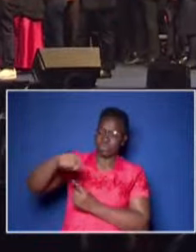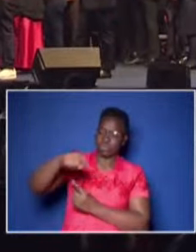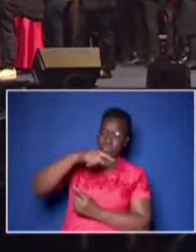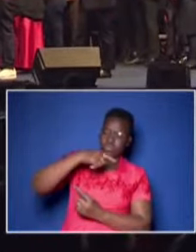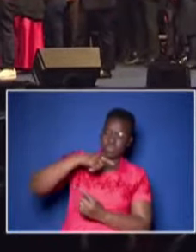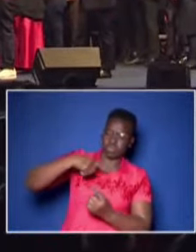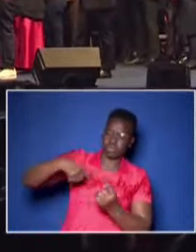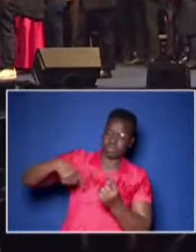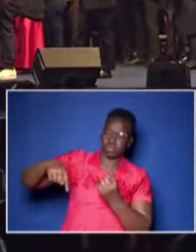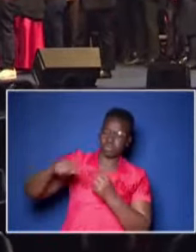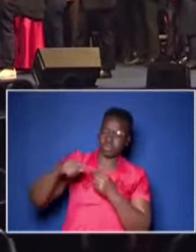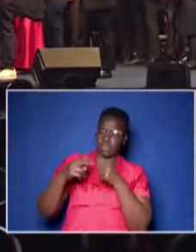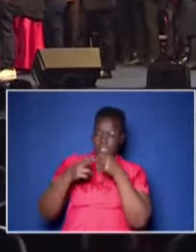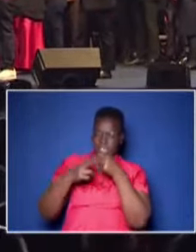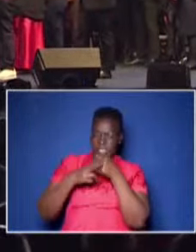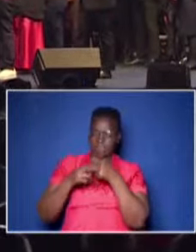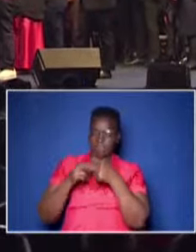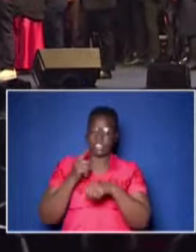are